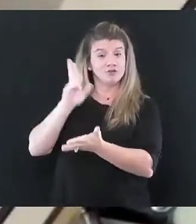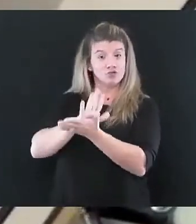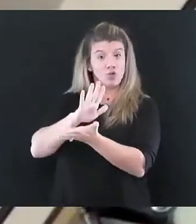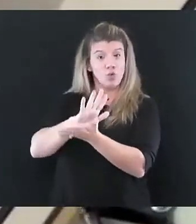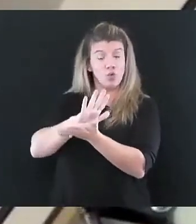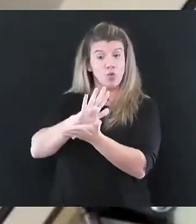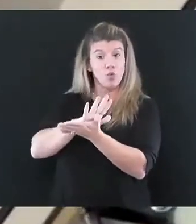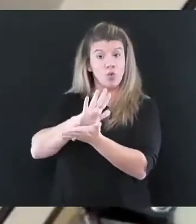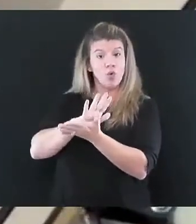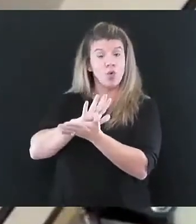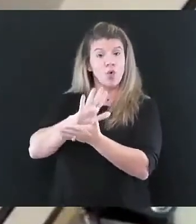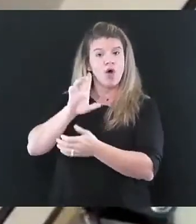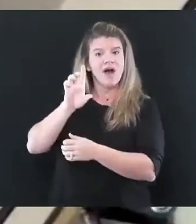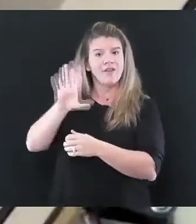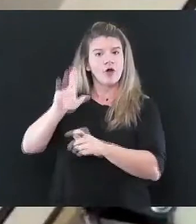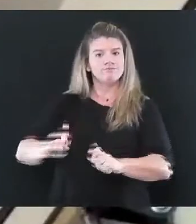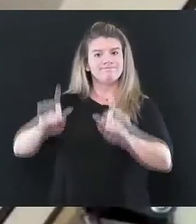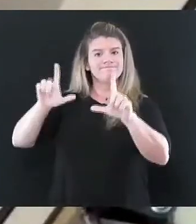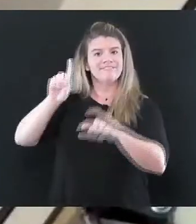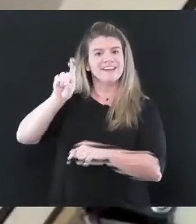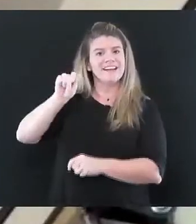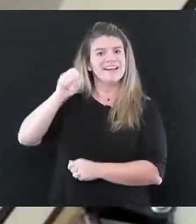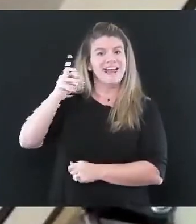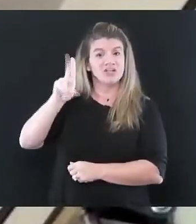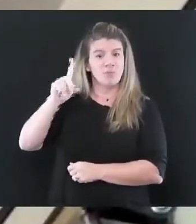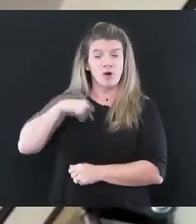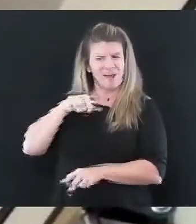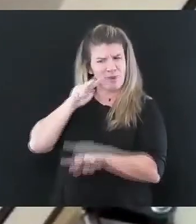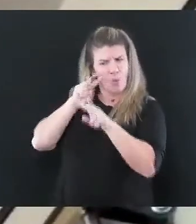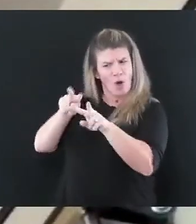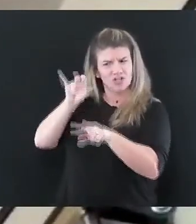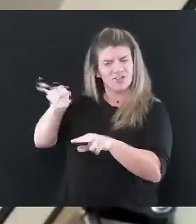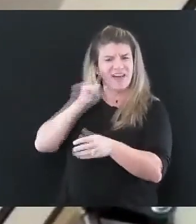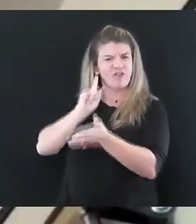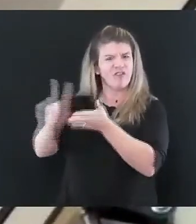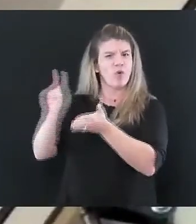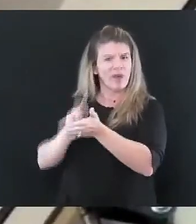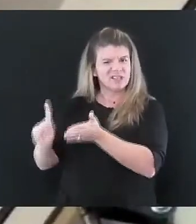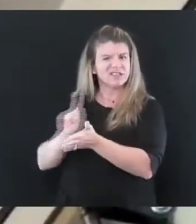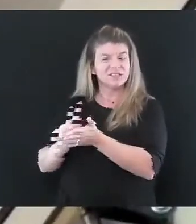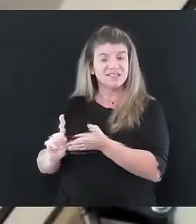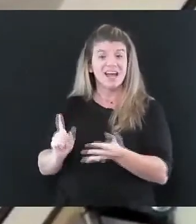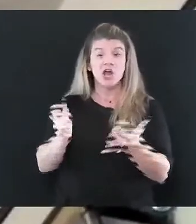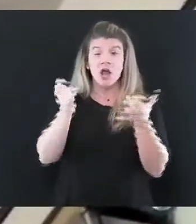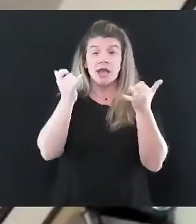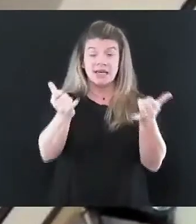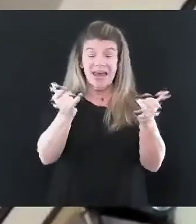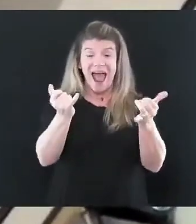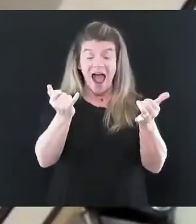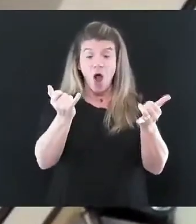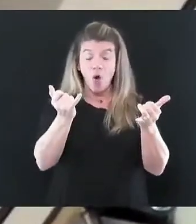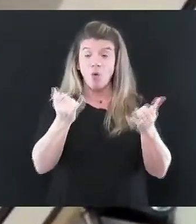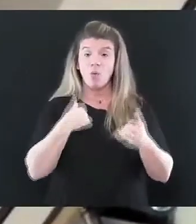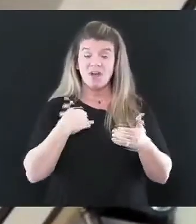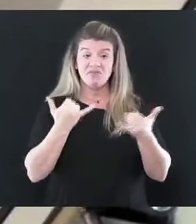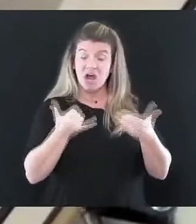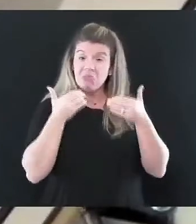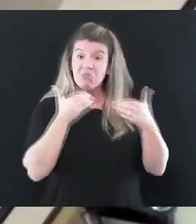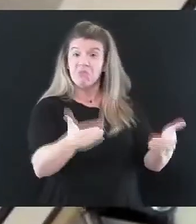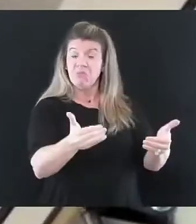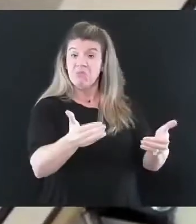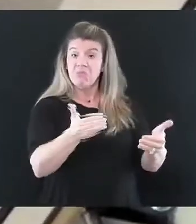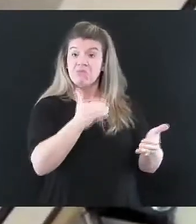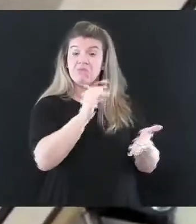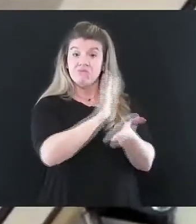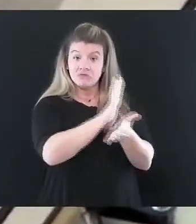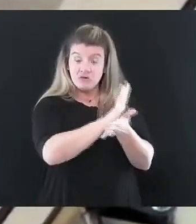school dashboard for a couple weeks. Now that we have a few weeks under our belt that we've had the gold